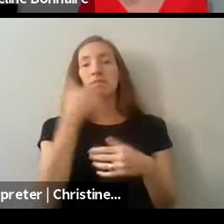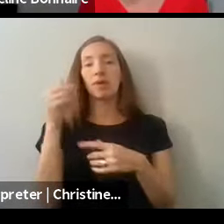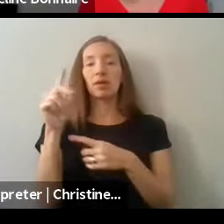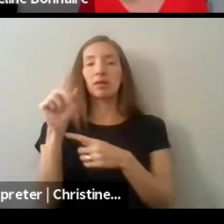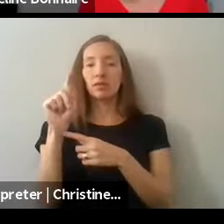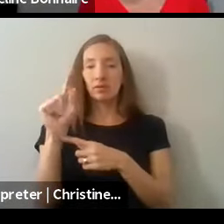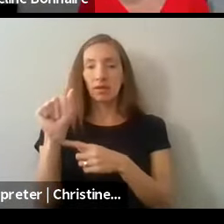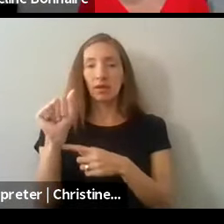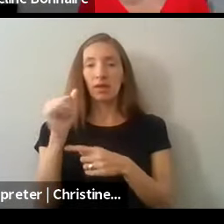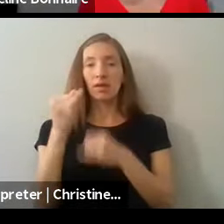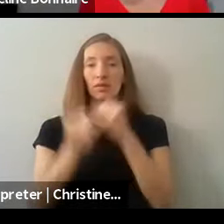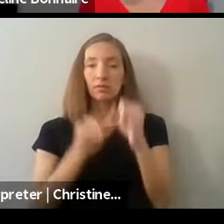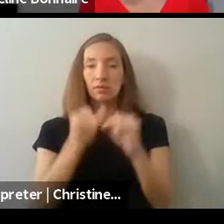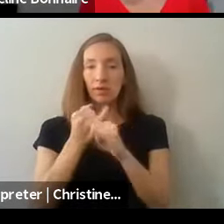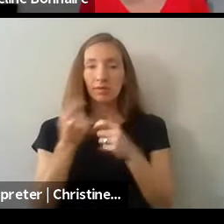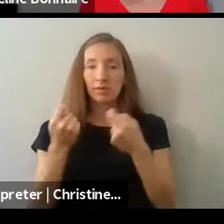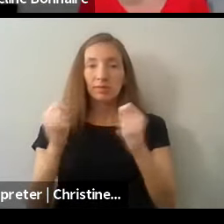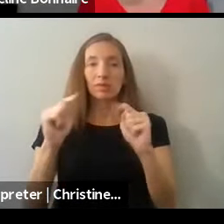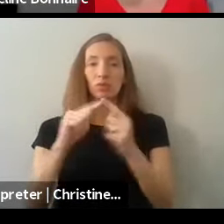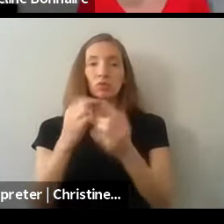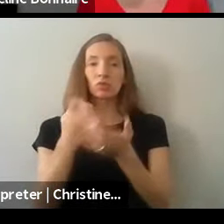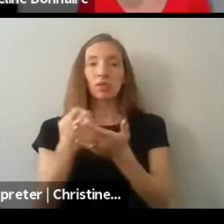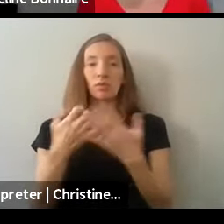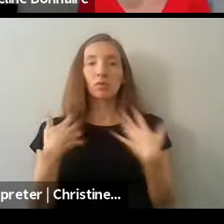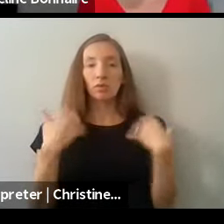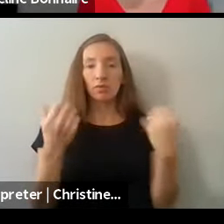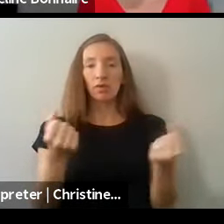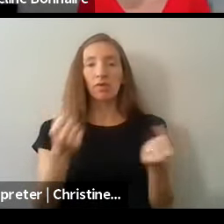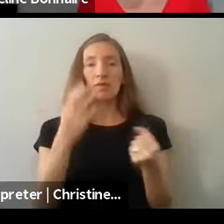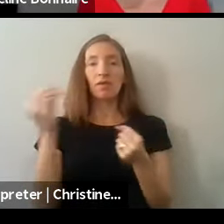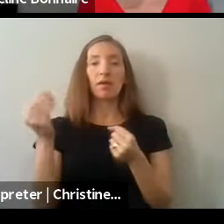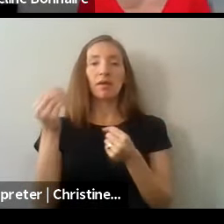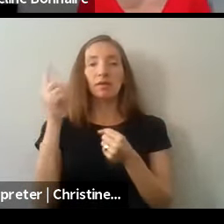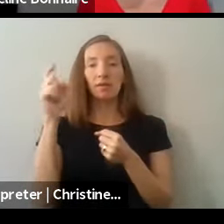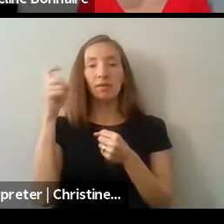better towards a world with no place for gender-based violence.